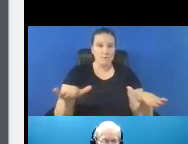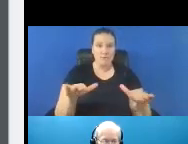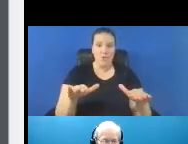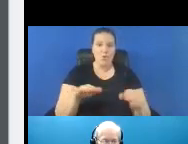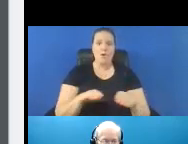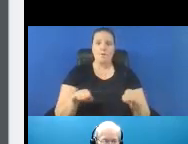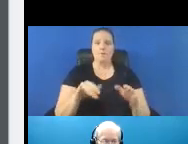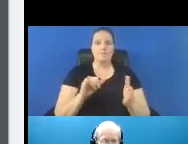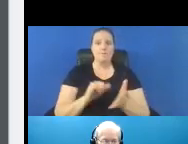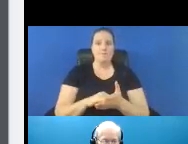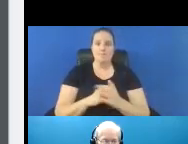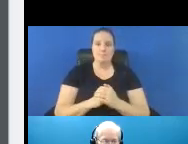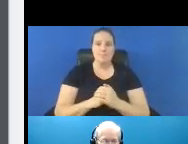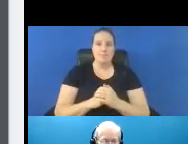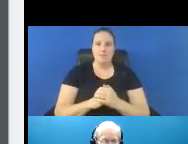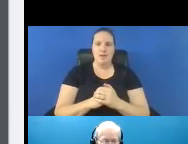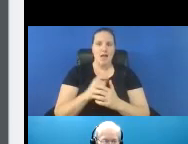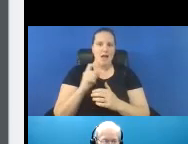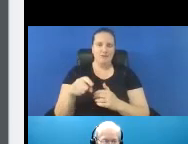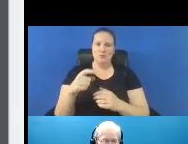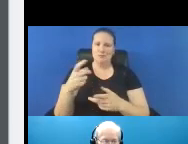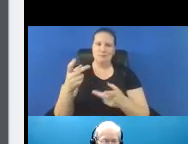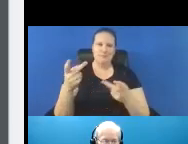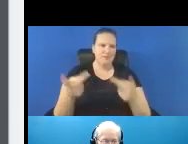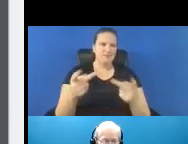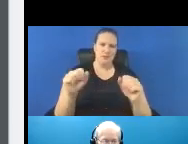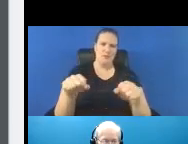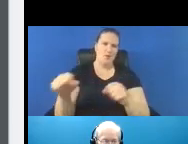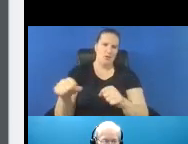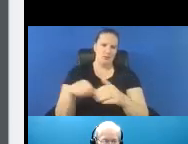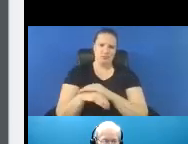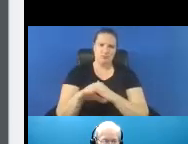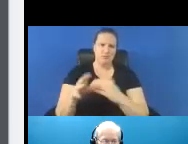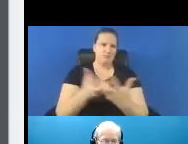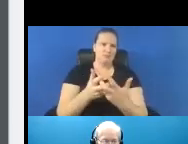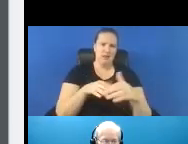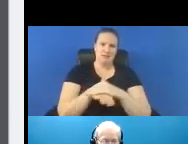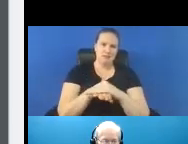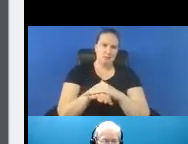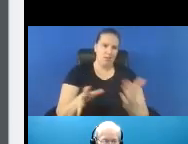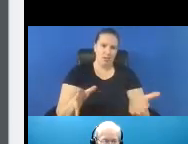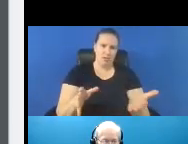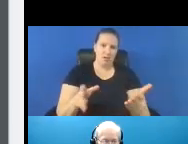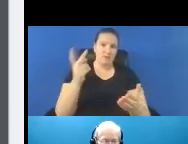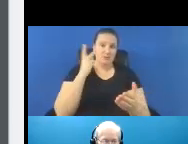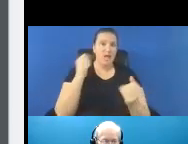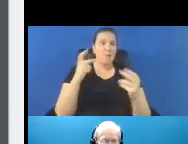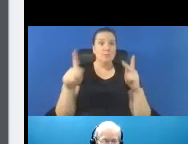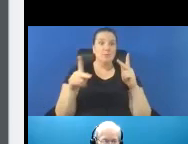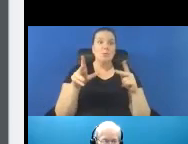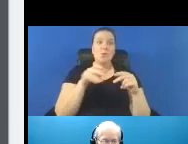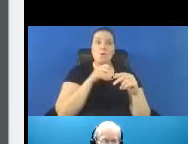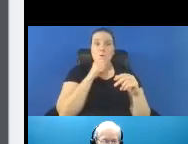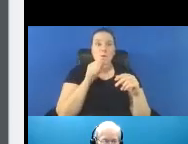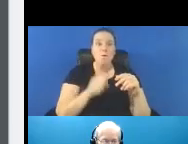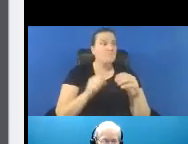just by default visitable. Because if you look at the demographics of how many people that are aging, I mean, there's no